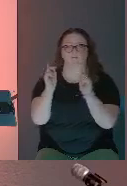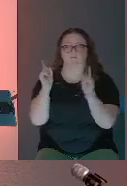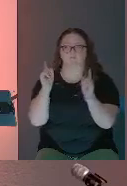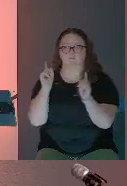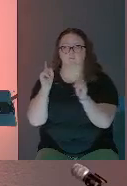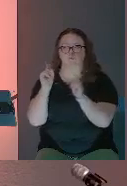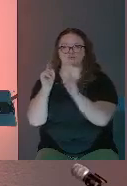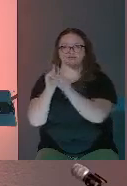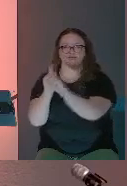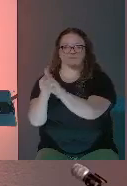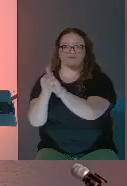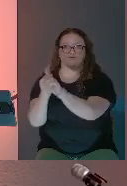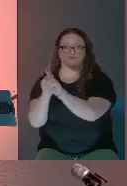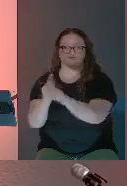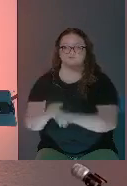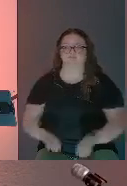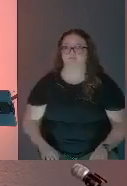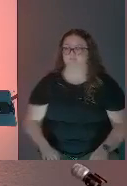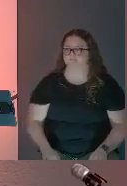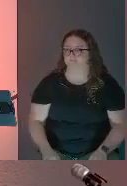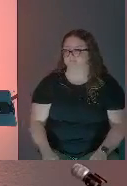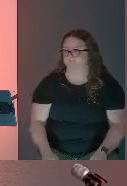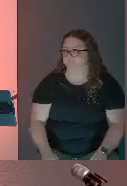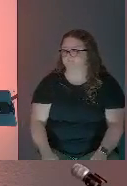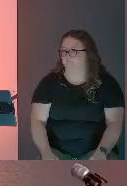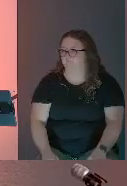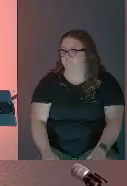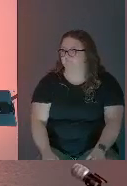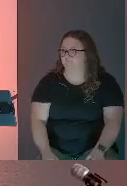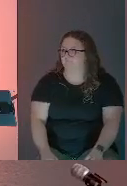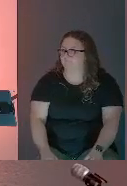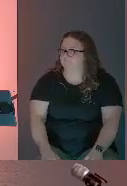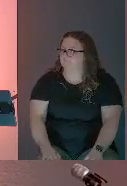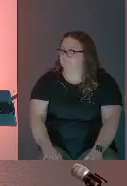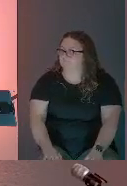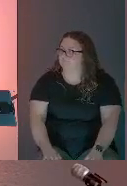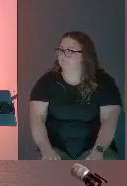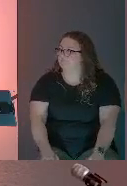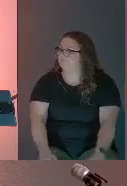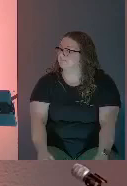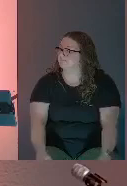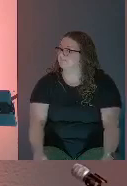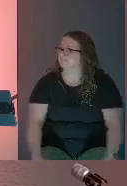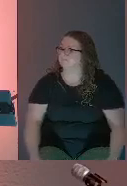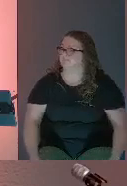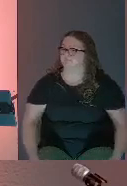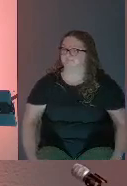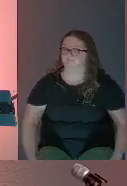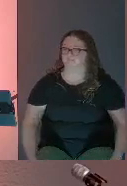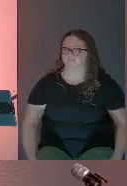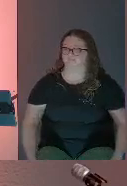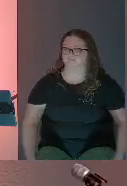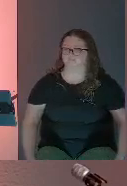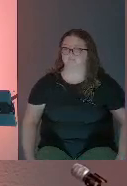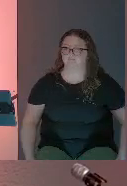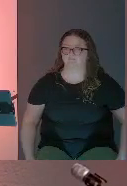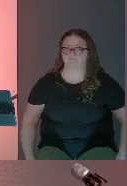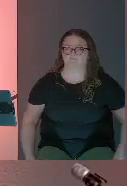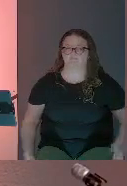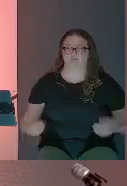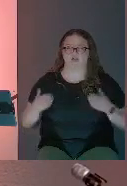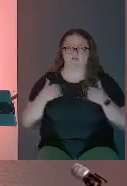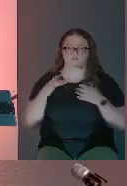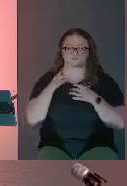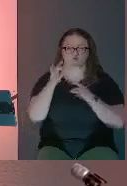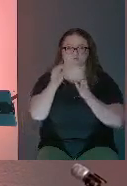see those that have accepted him, that are newborn babies, come to this spiritual maturity so that they